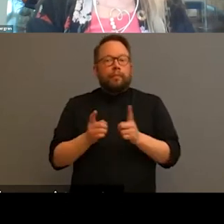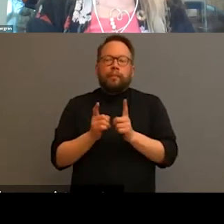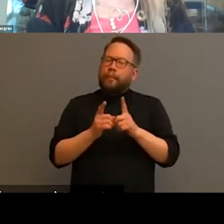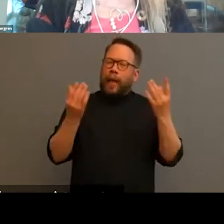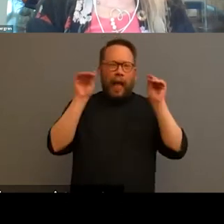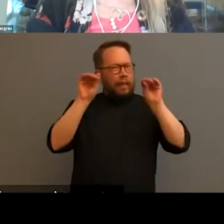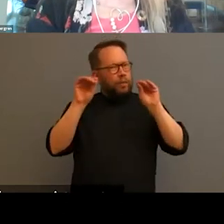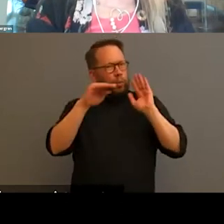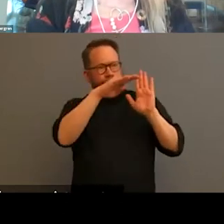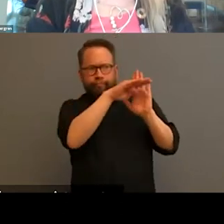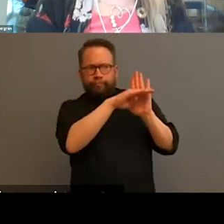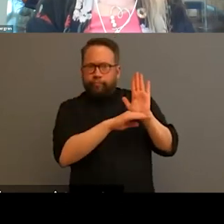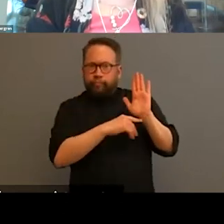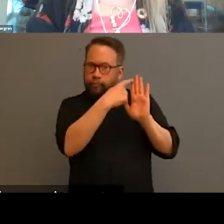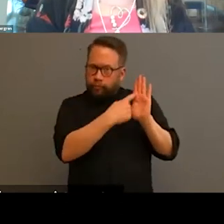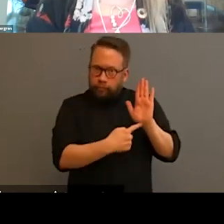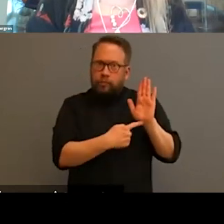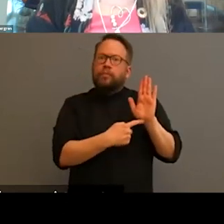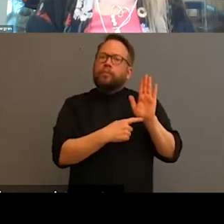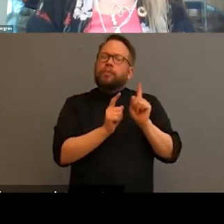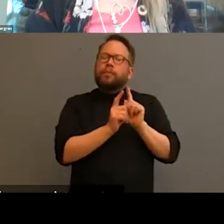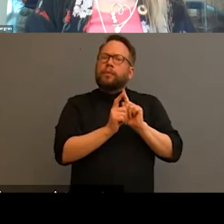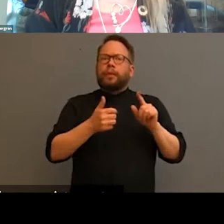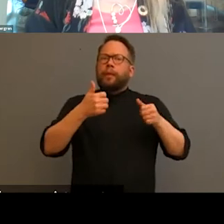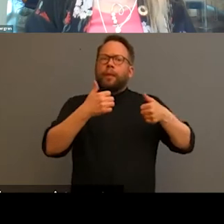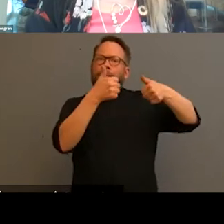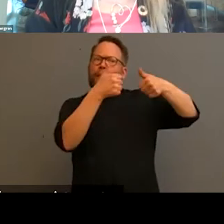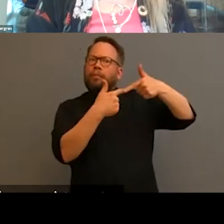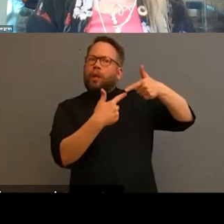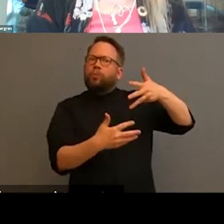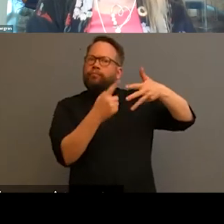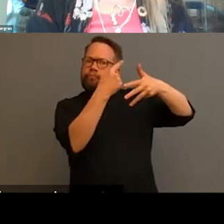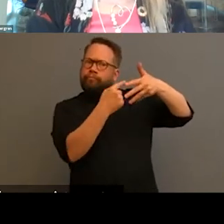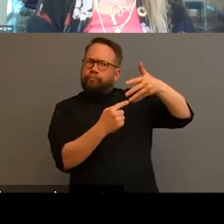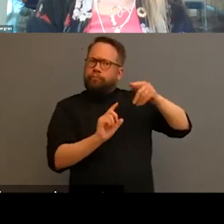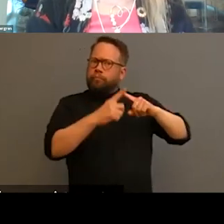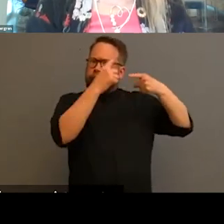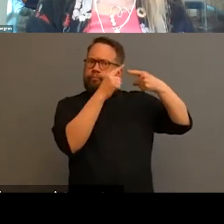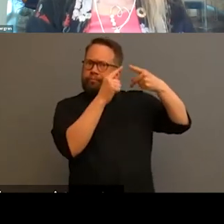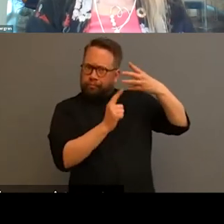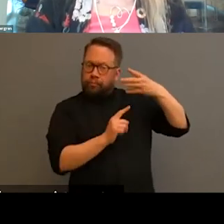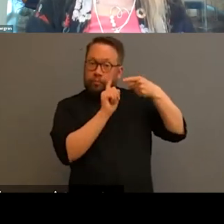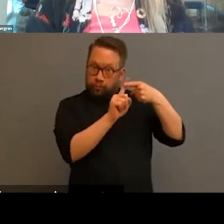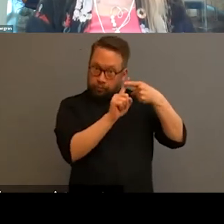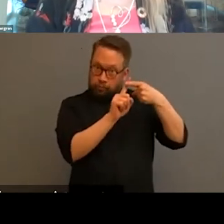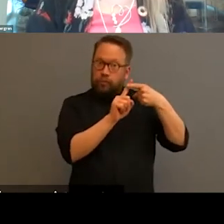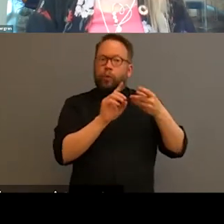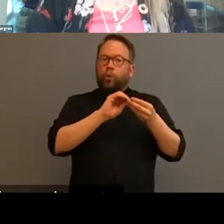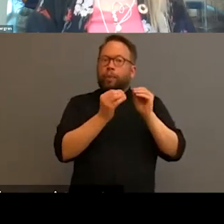The educational concept has prioritized 3 SDGs. That's goal 4, quality